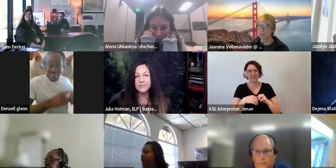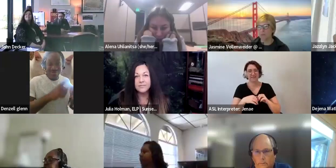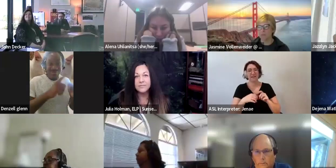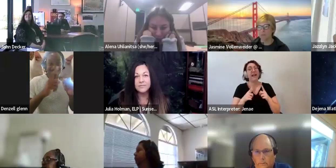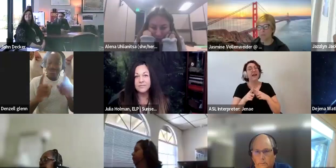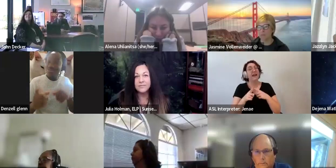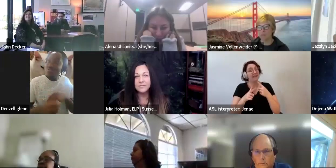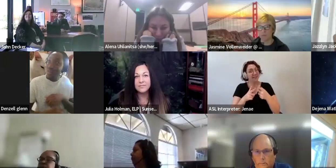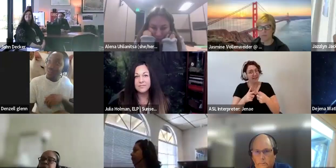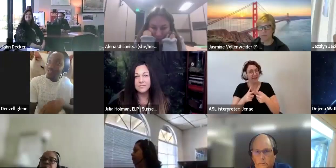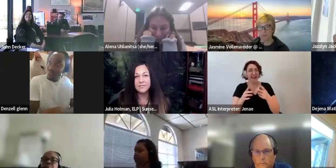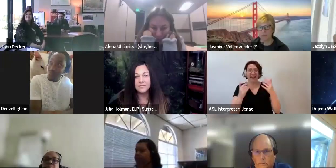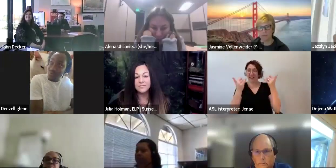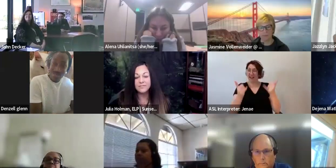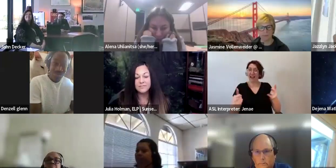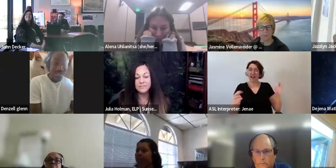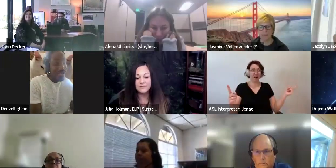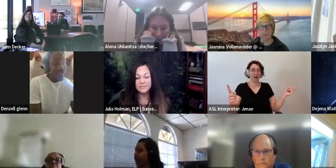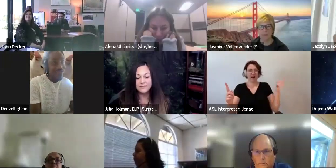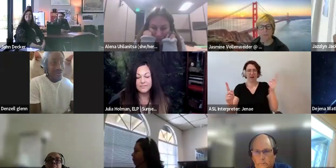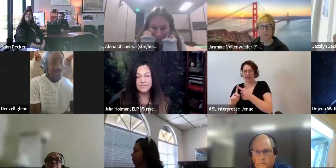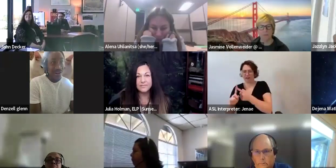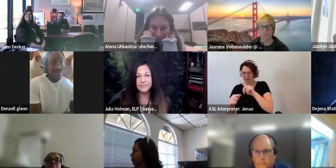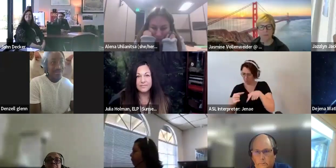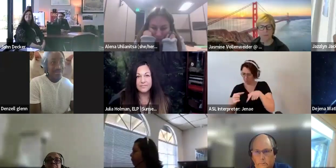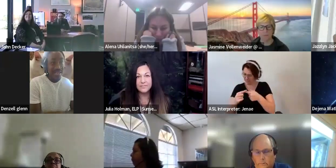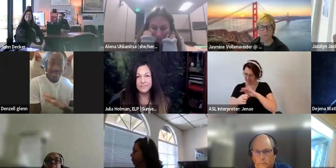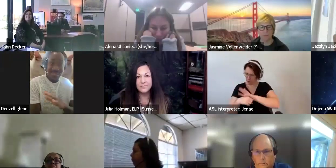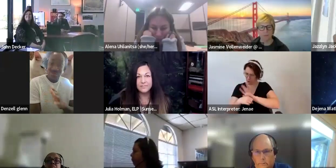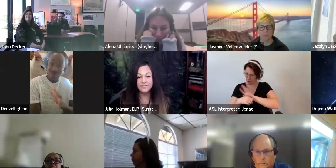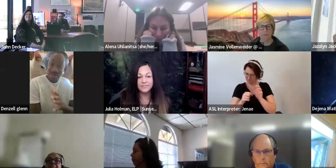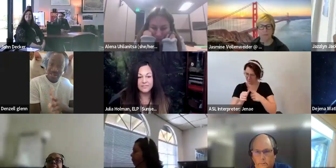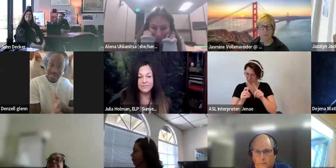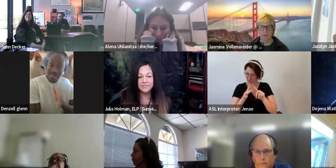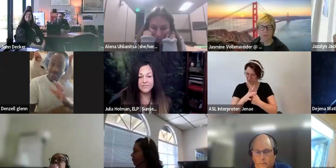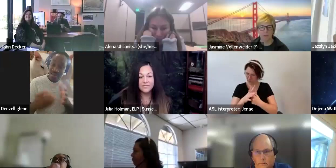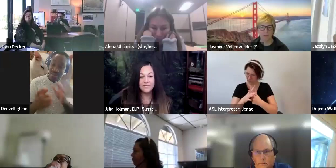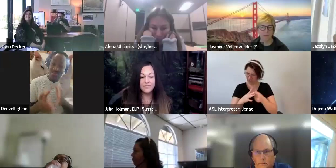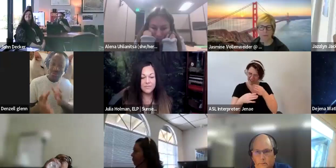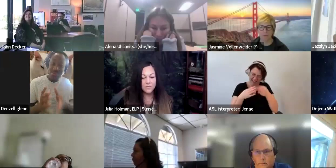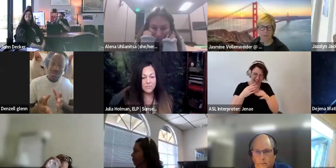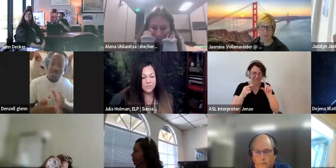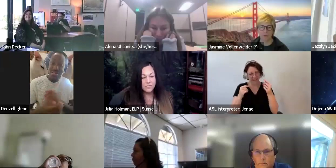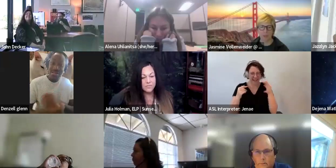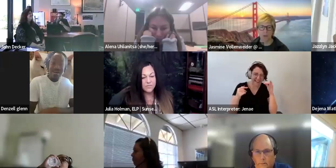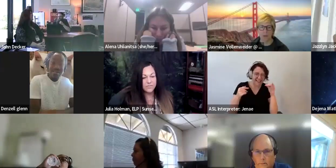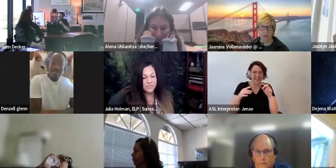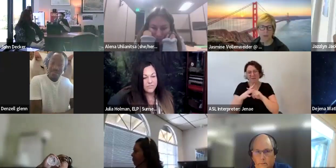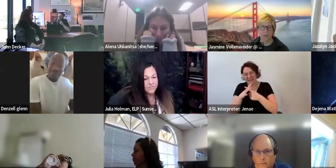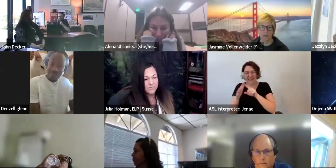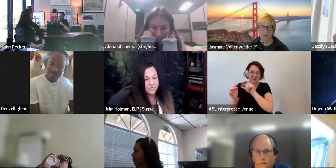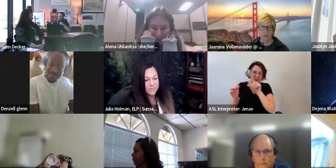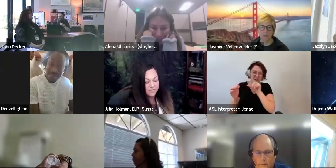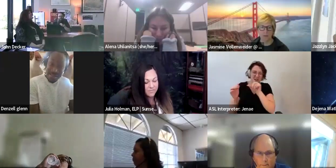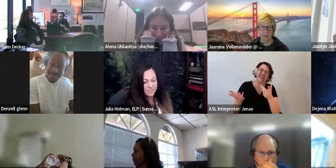you guys to 2000. When did COVID first start? The end of 2019, beginning of 2020. This is